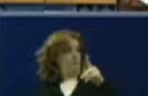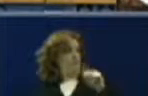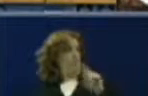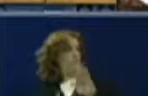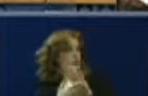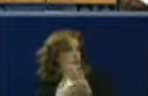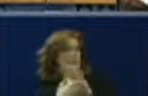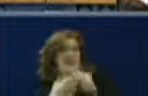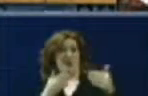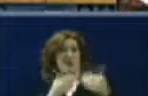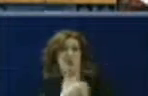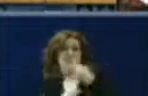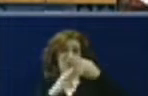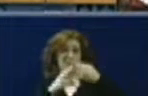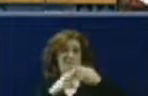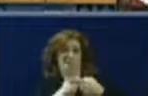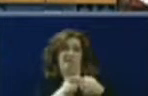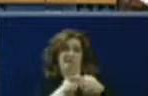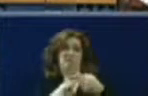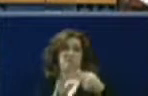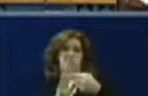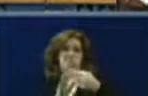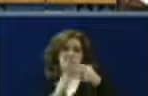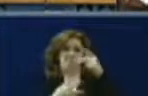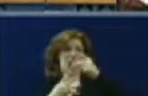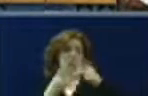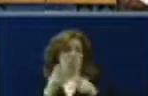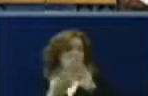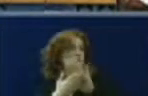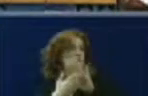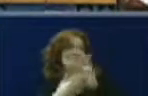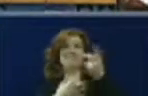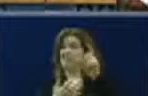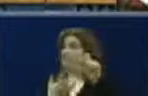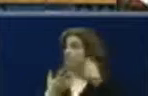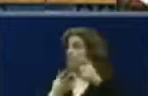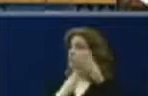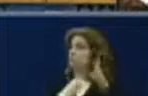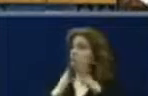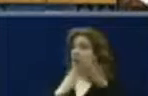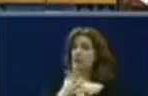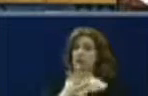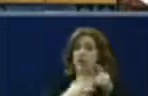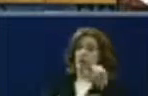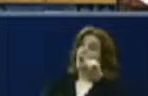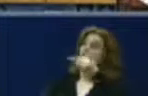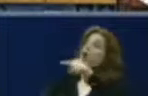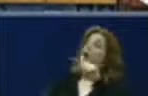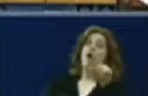named priority schools? Very good. Any other comments about the planning calendar, Lisa?